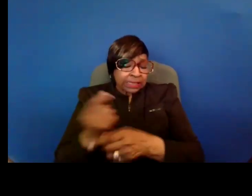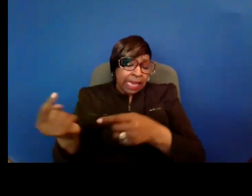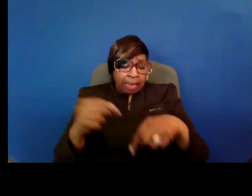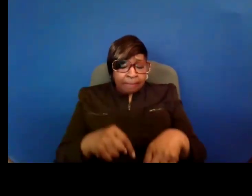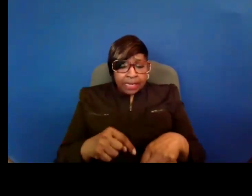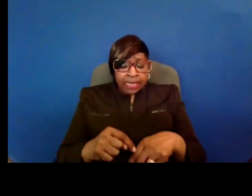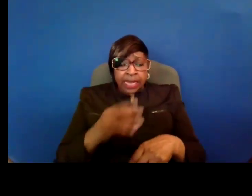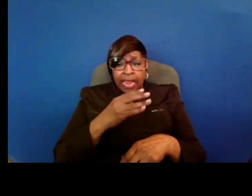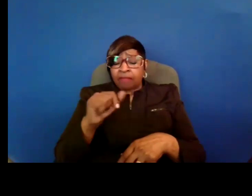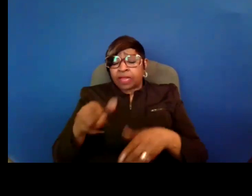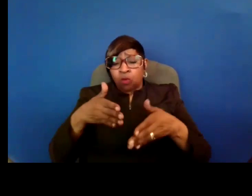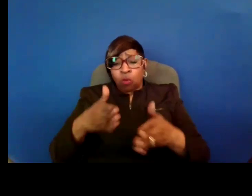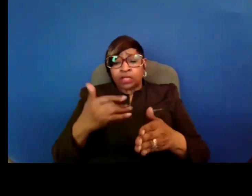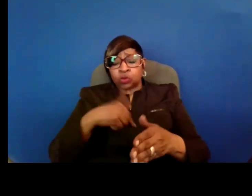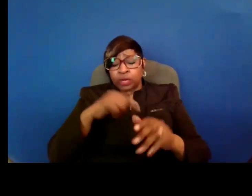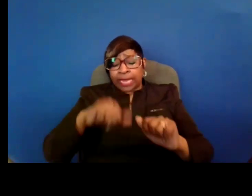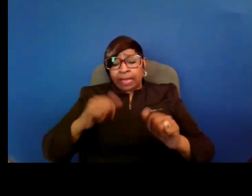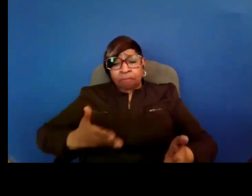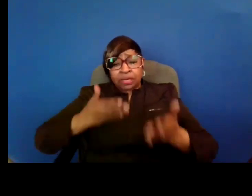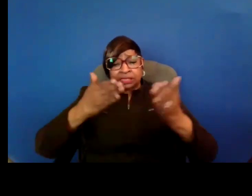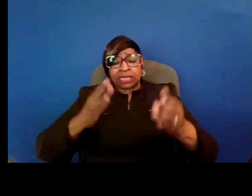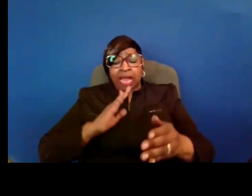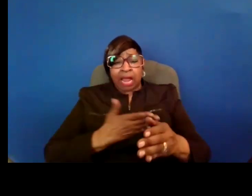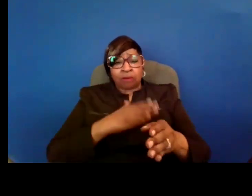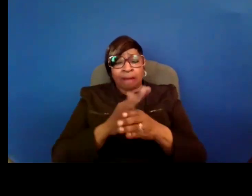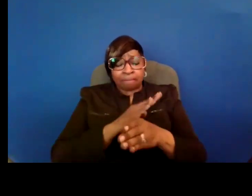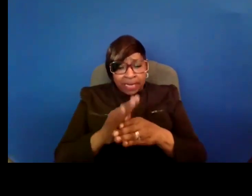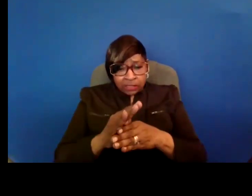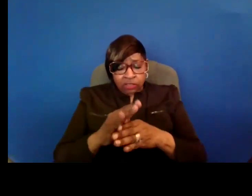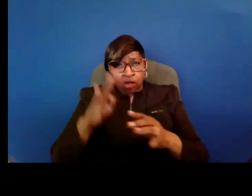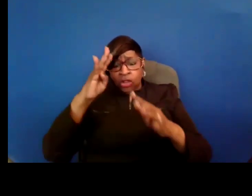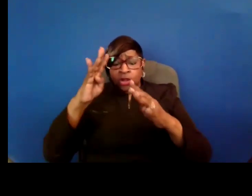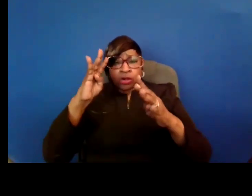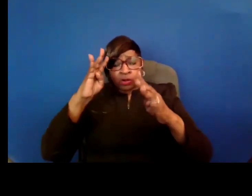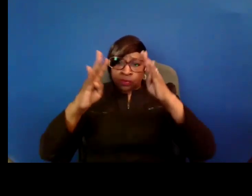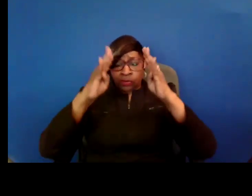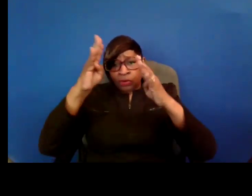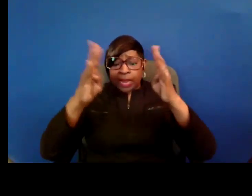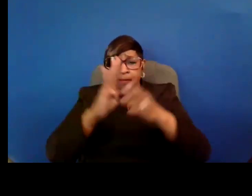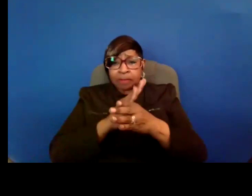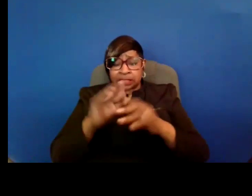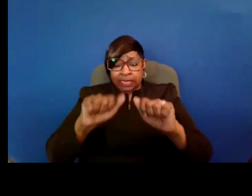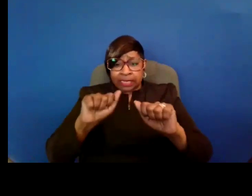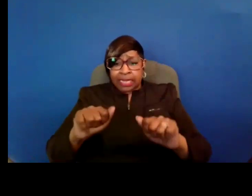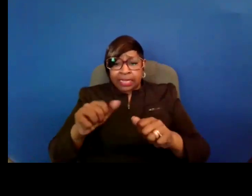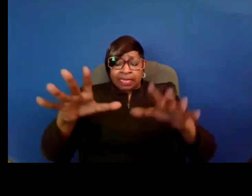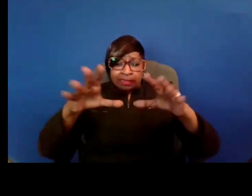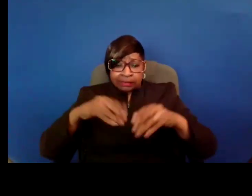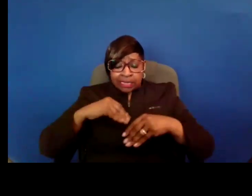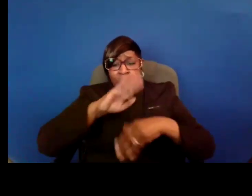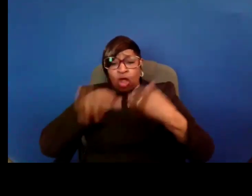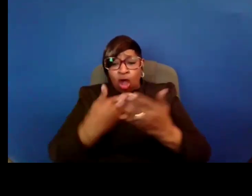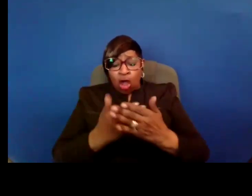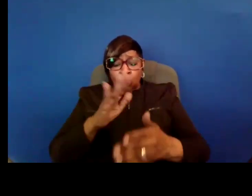in, and there's ways that we can present our businesses or create businesses that can embody or encompass all of those